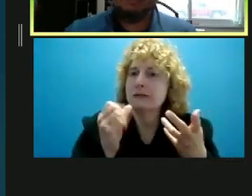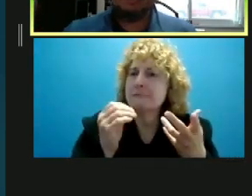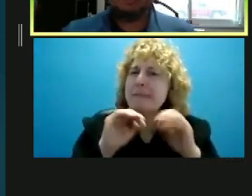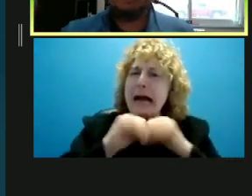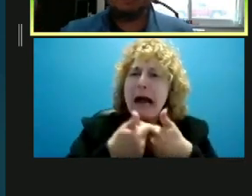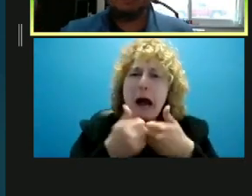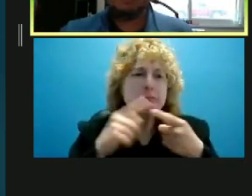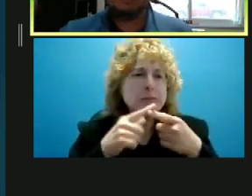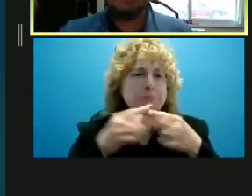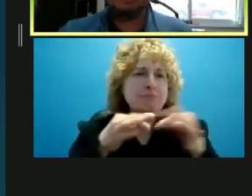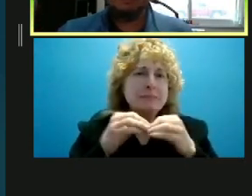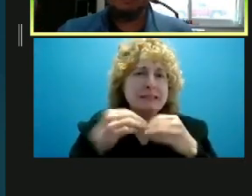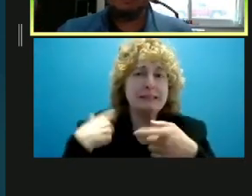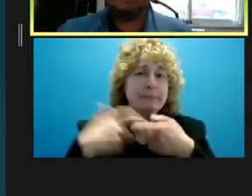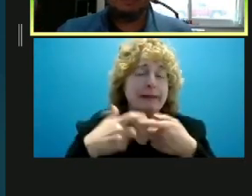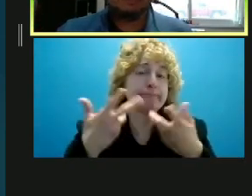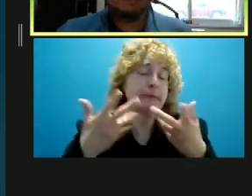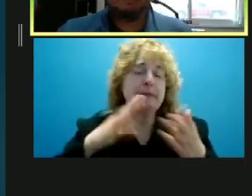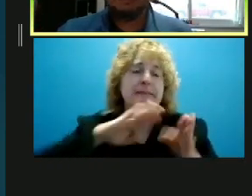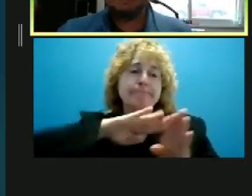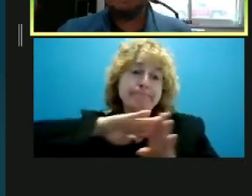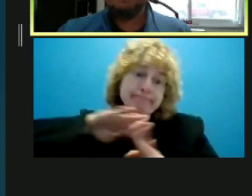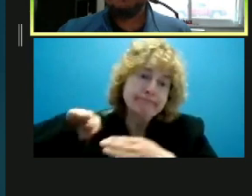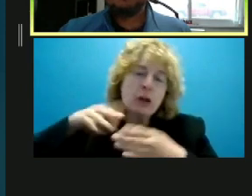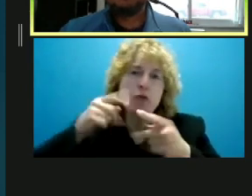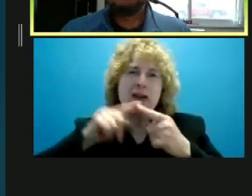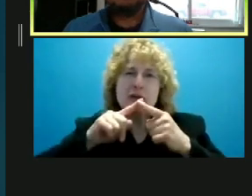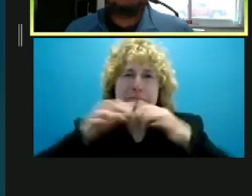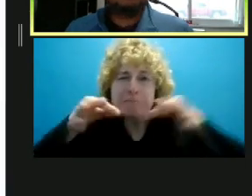probably forget about that translation. So next slide, please.